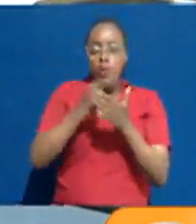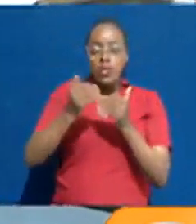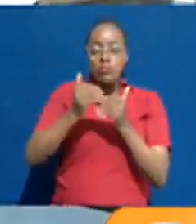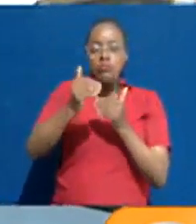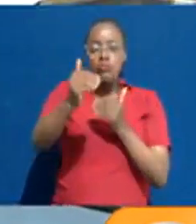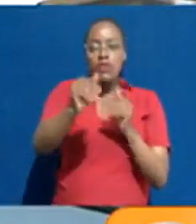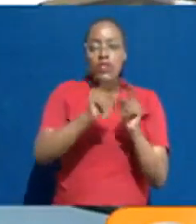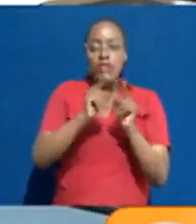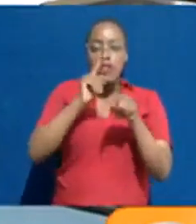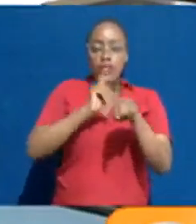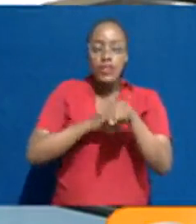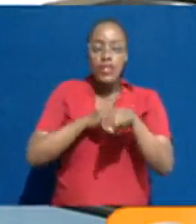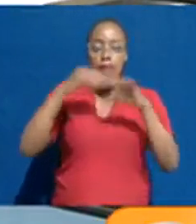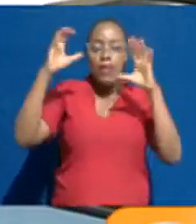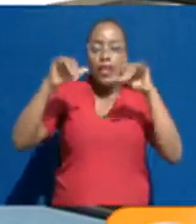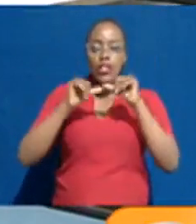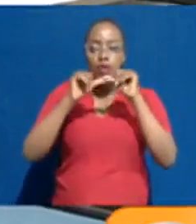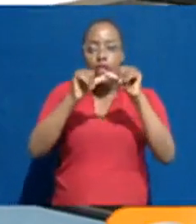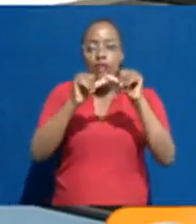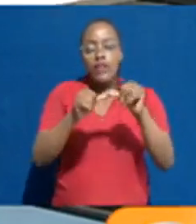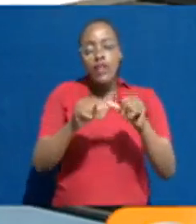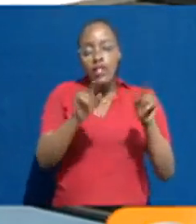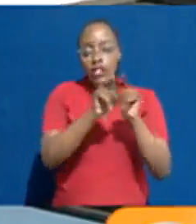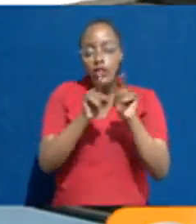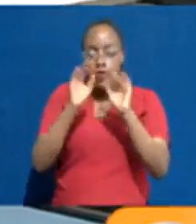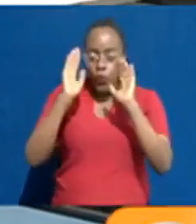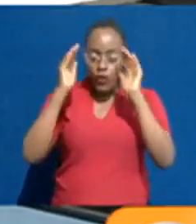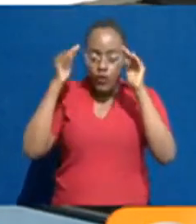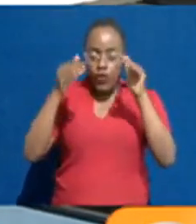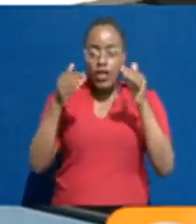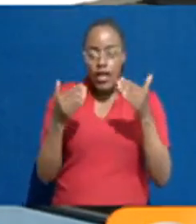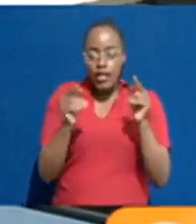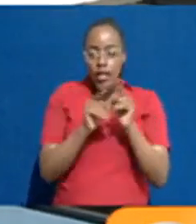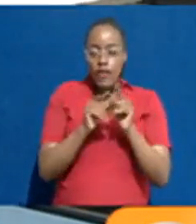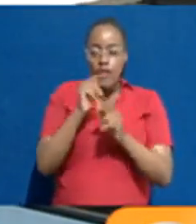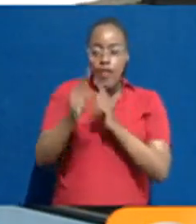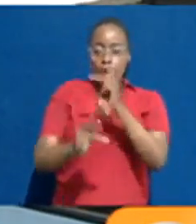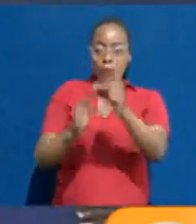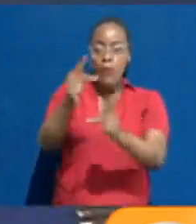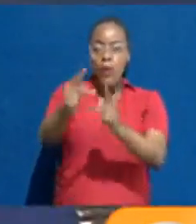rains persist. But again, of course, I will be looking at the progression on that. Now,